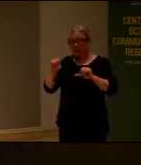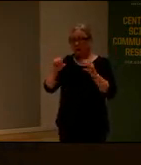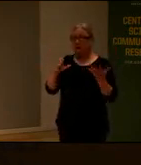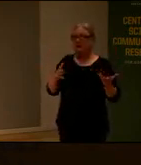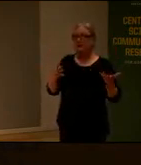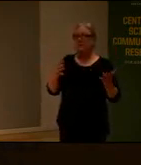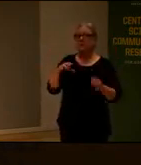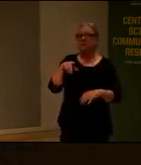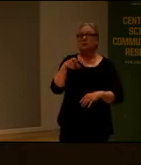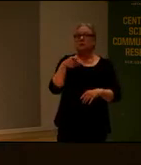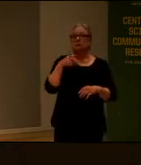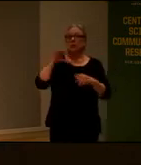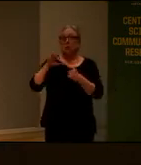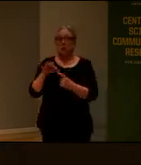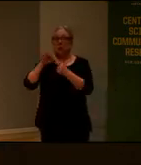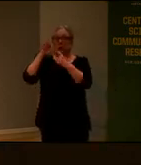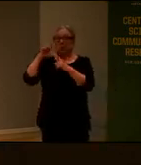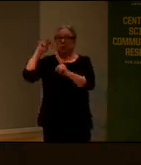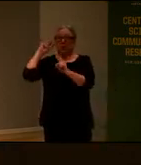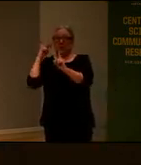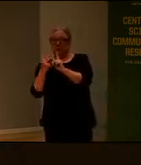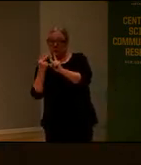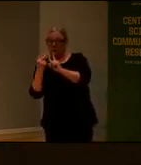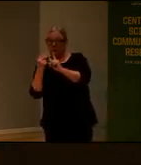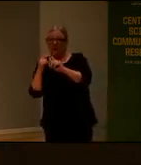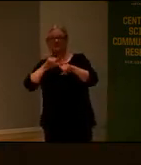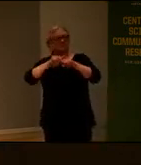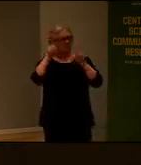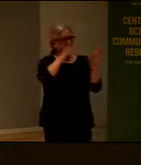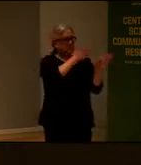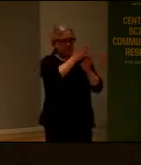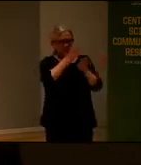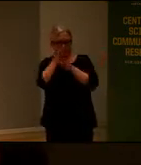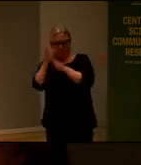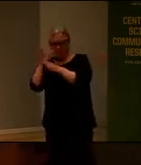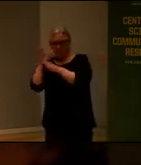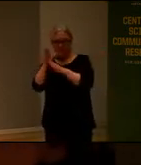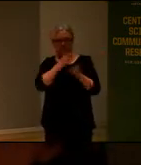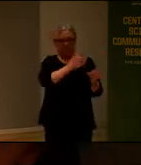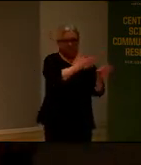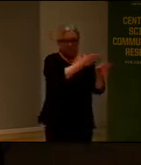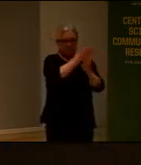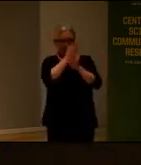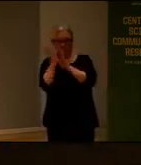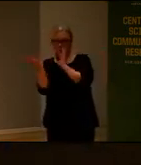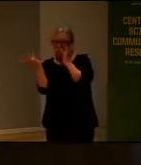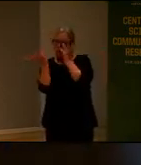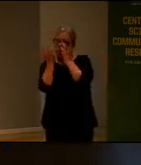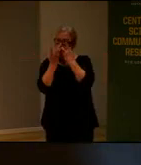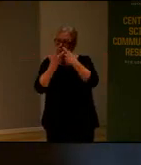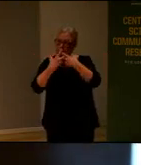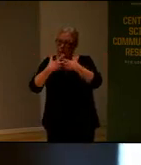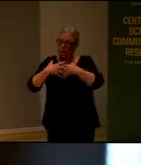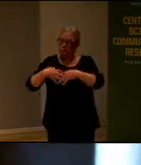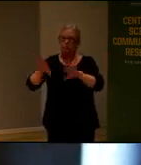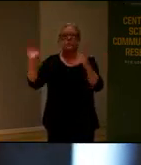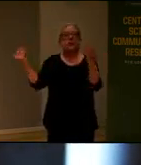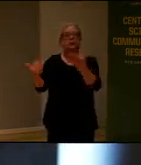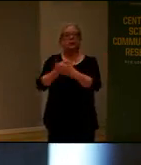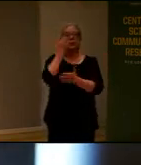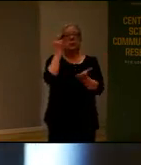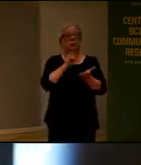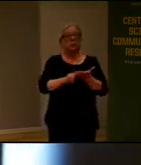unique perspectives and expertise of a lot of different disciplines and combine them together to create new research?